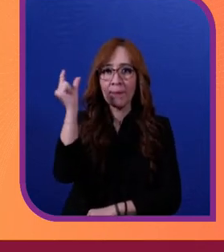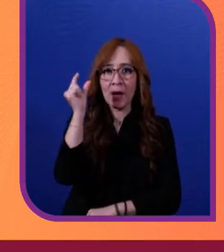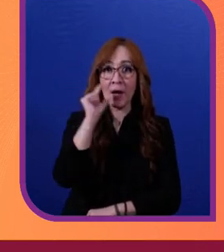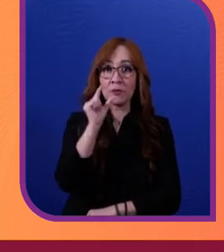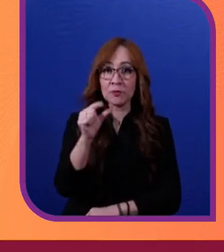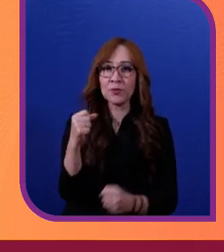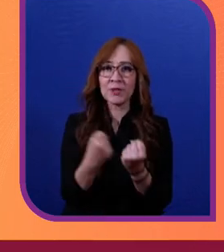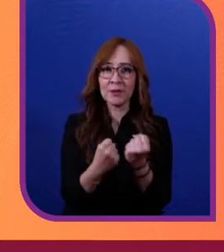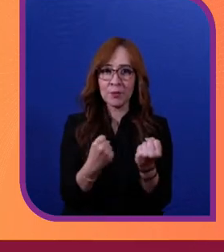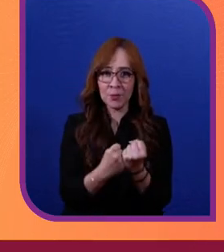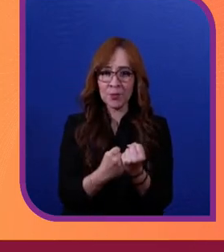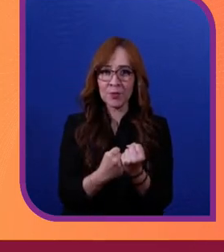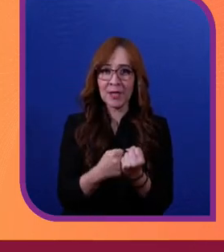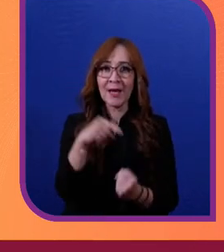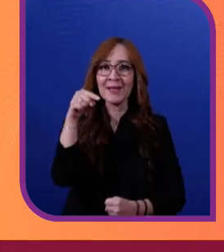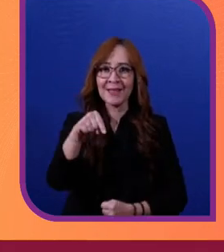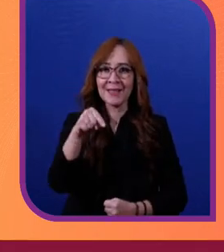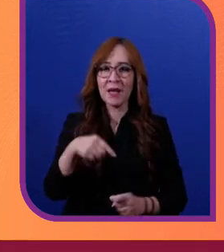Ini